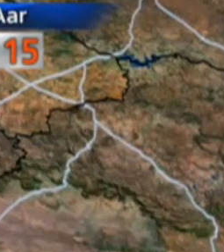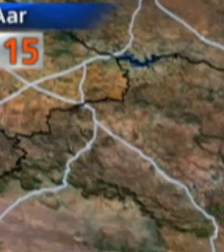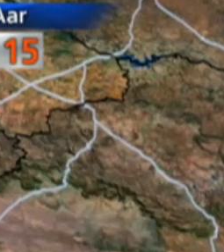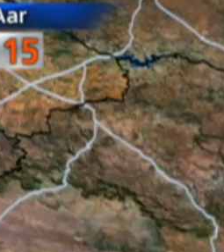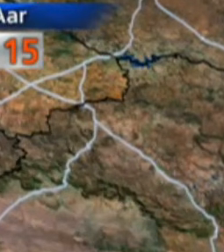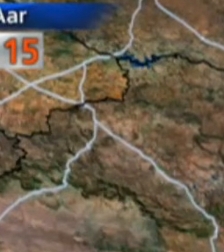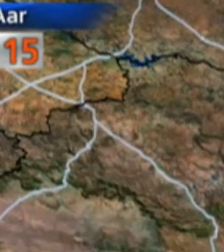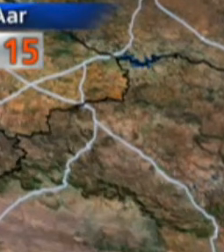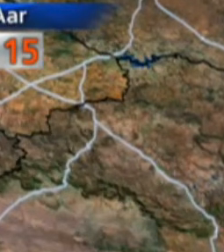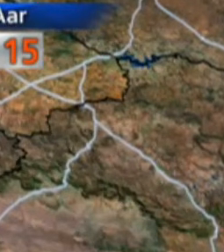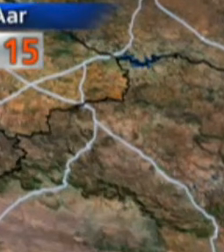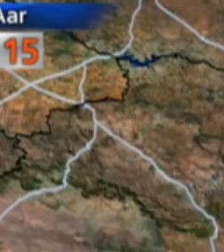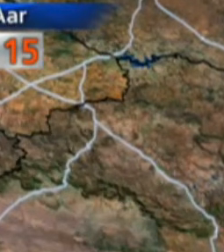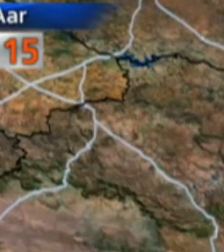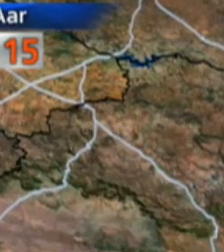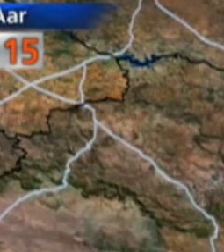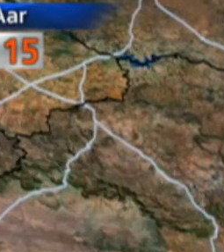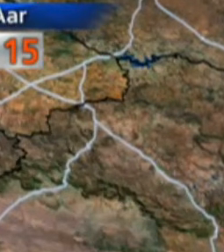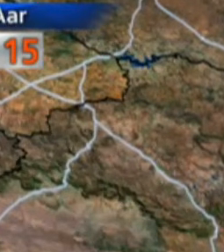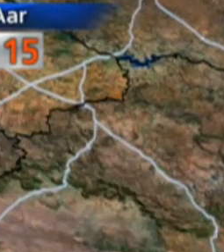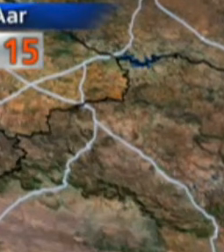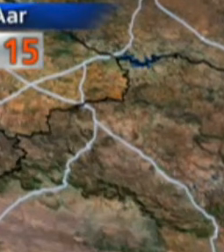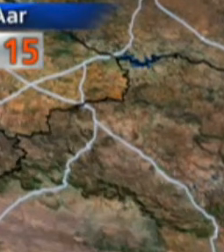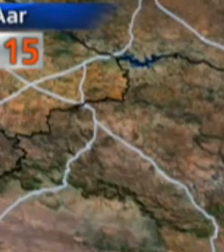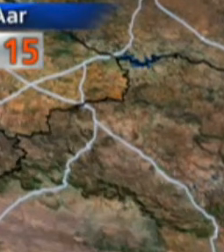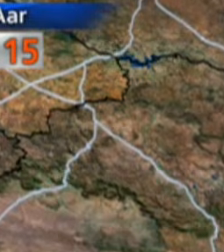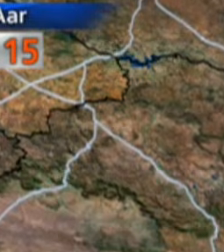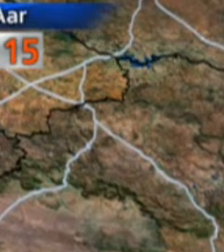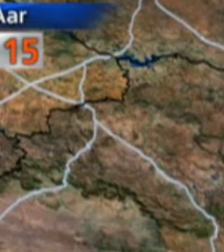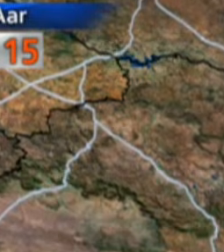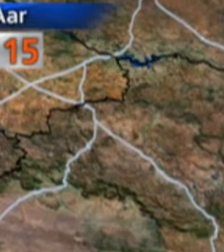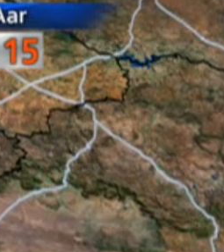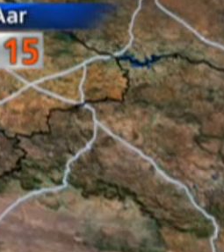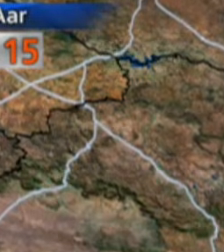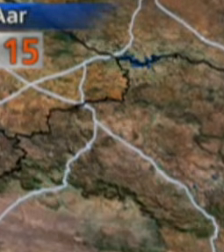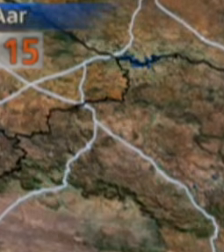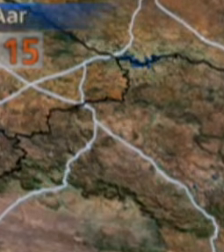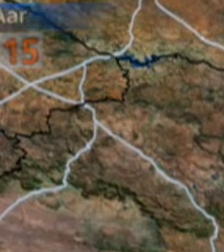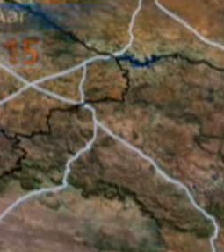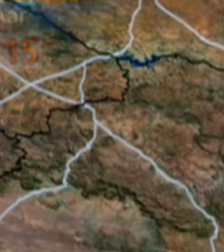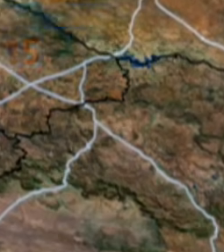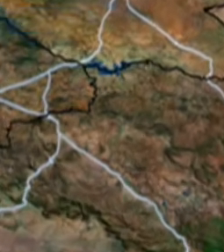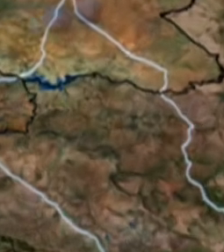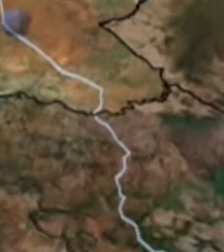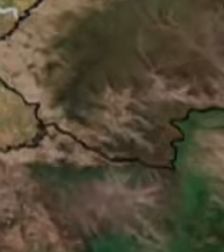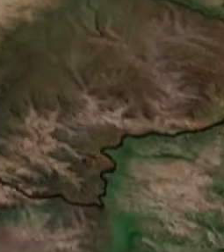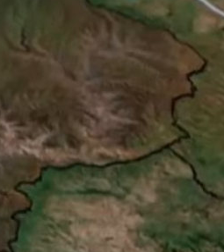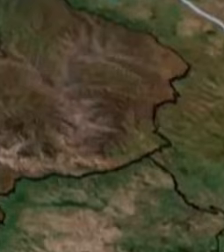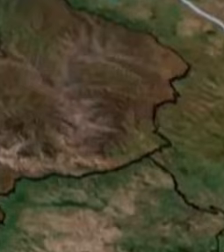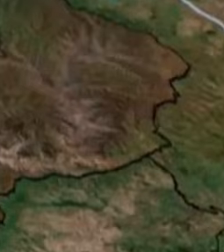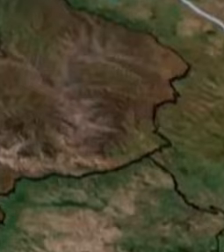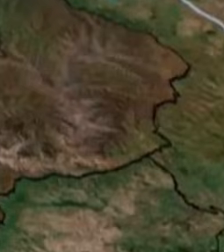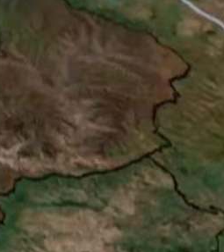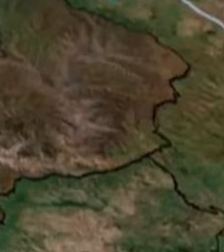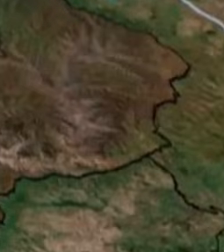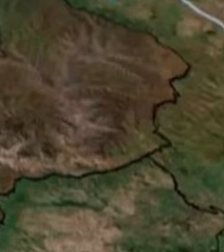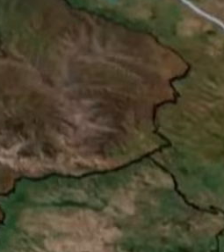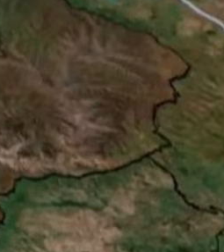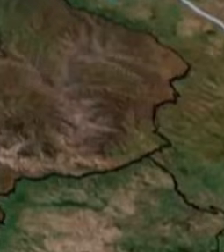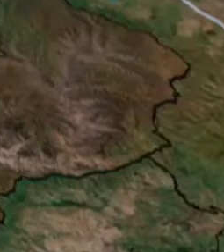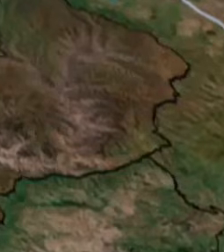e tseletseng ka fela boholo ba Kapa le bo o tla hlopole a re shebile ka Sutherland le hona ka Calvinia botsimba ka jeno le hona o sano seng o hlokomela o tla hlobate hona ha